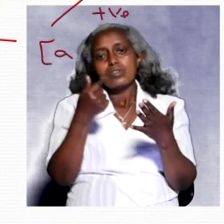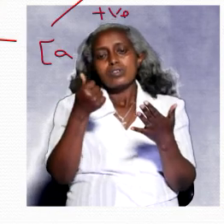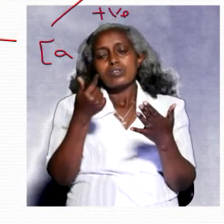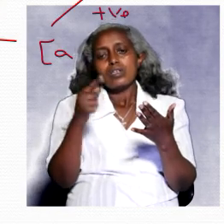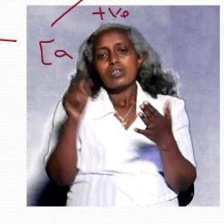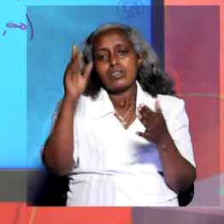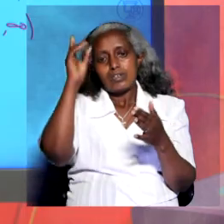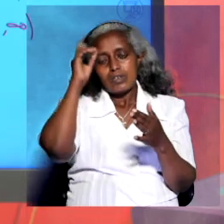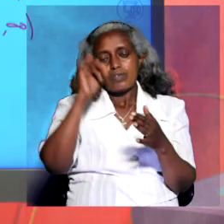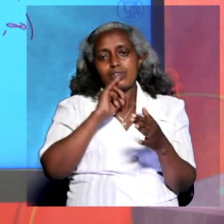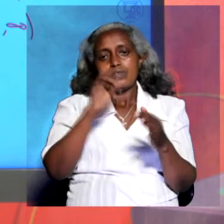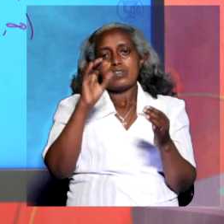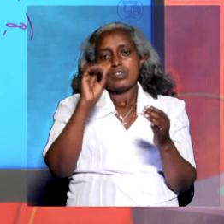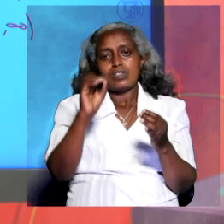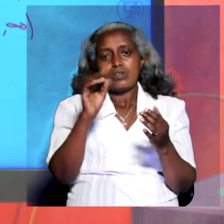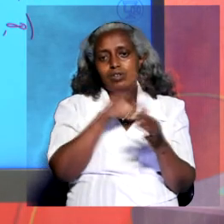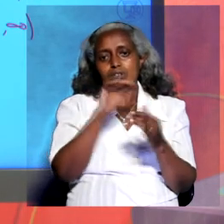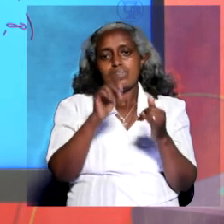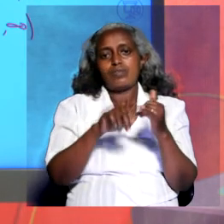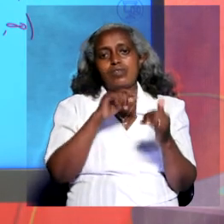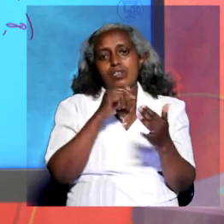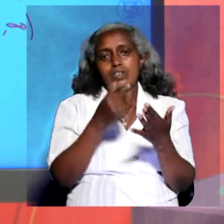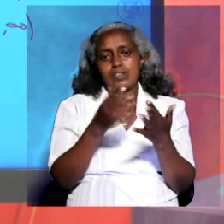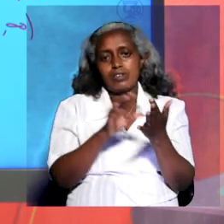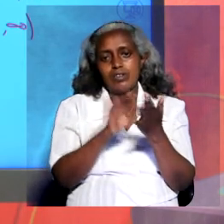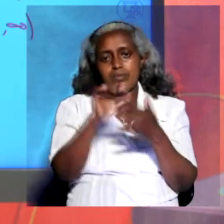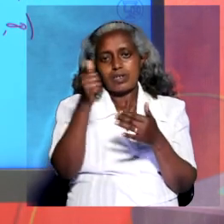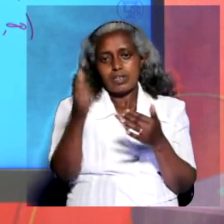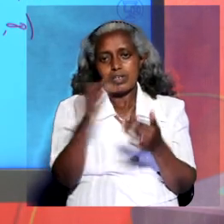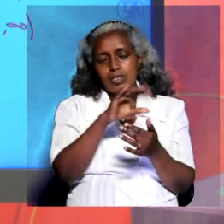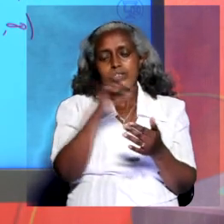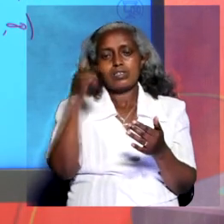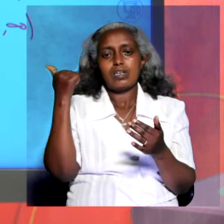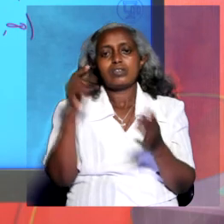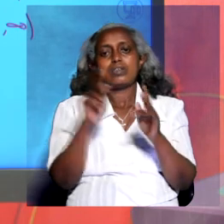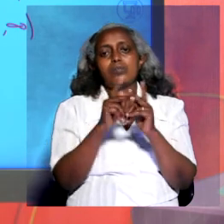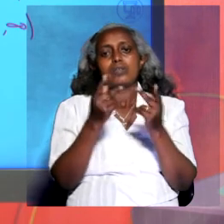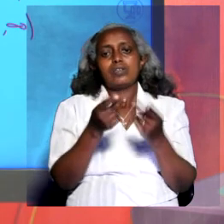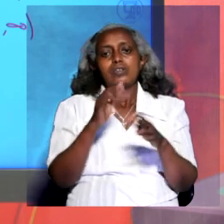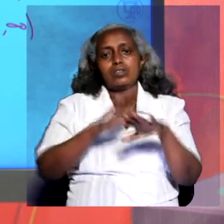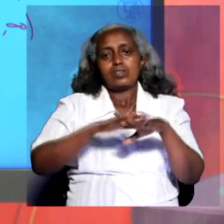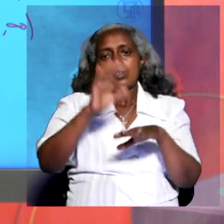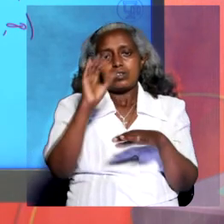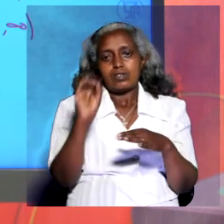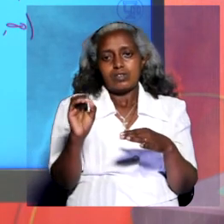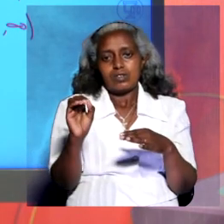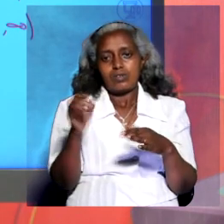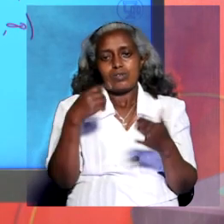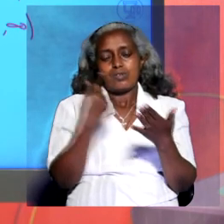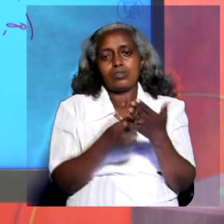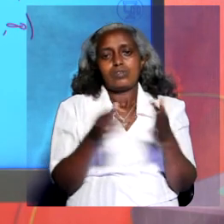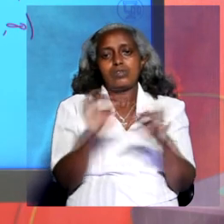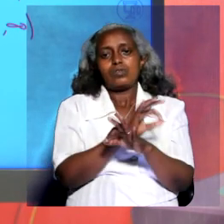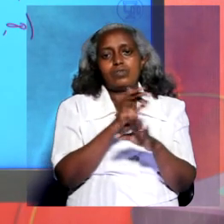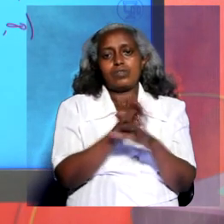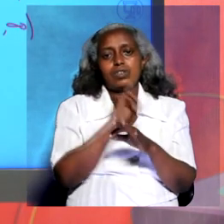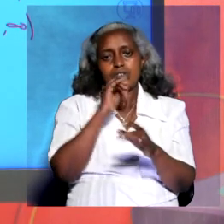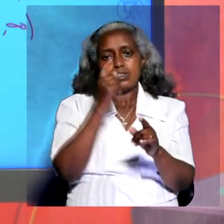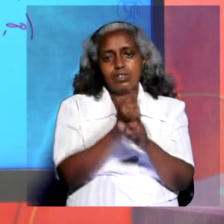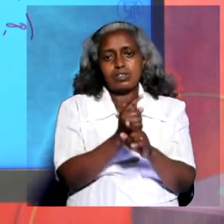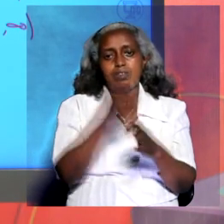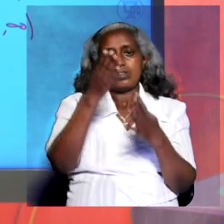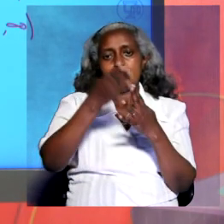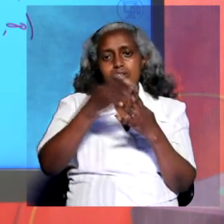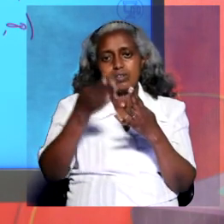derivative is 0 at finite number a, and for the other part it is greater than 0. Therefore, this function is strictly on this